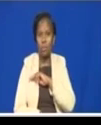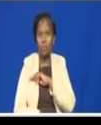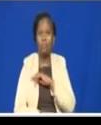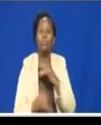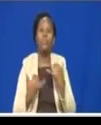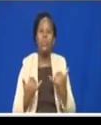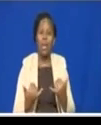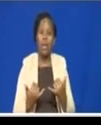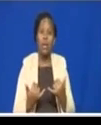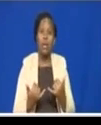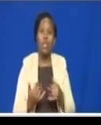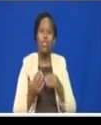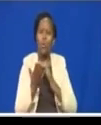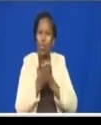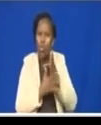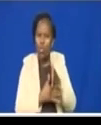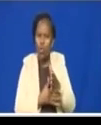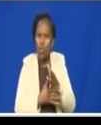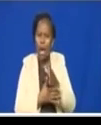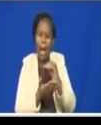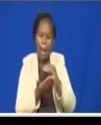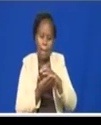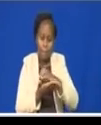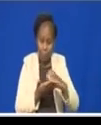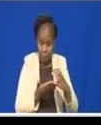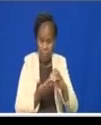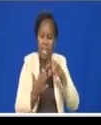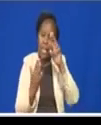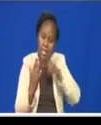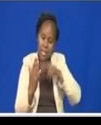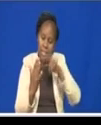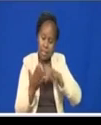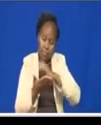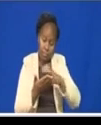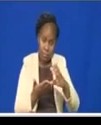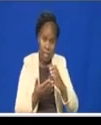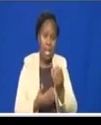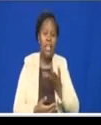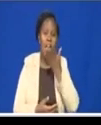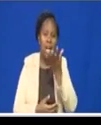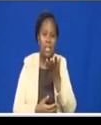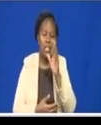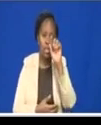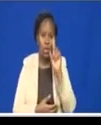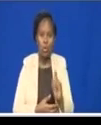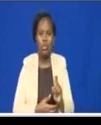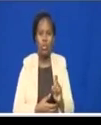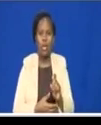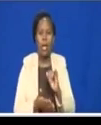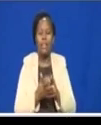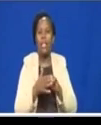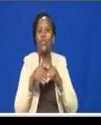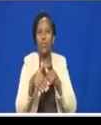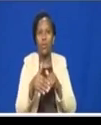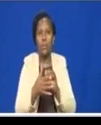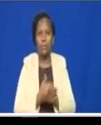Now, let's go through an excerpt. Read the excerpt below and answer the questions that